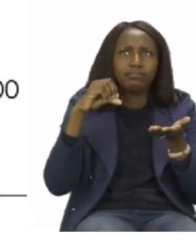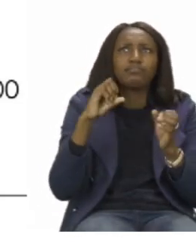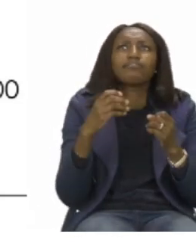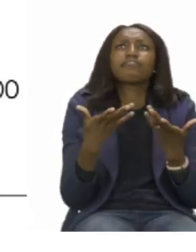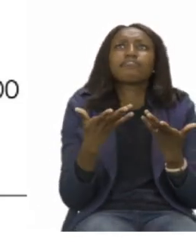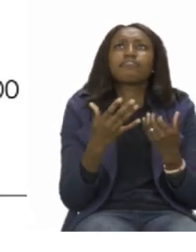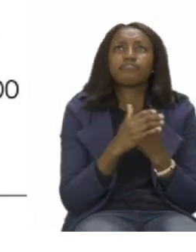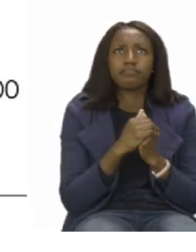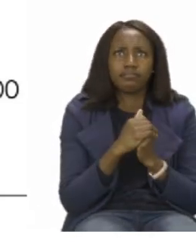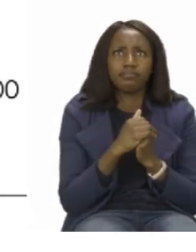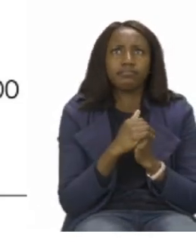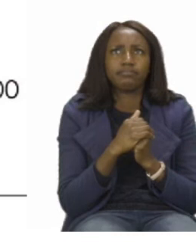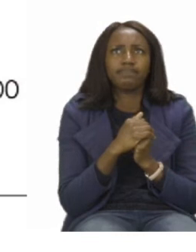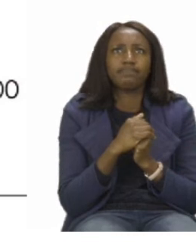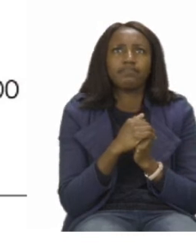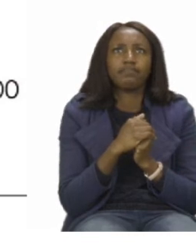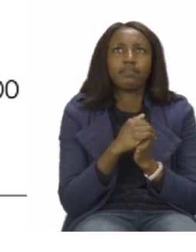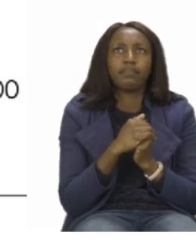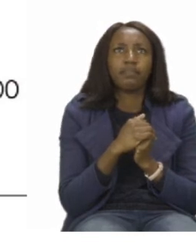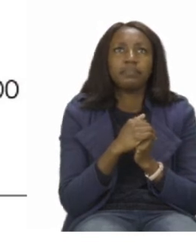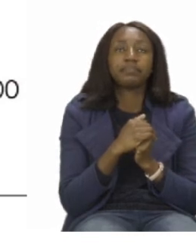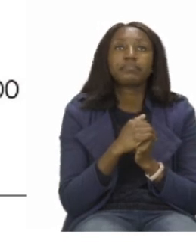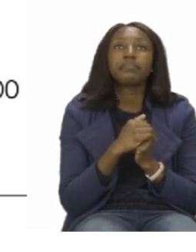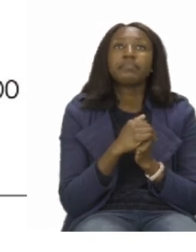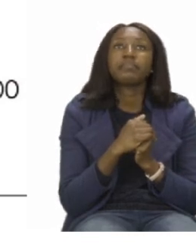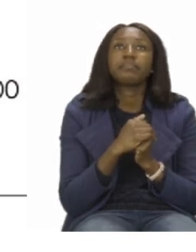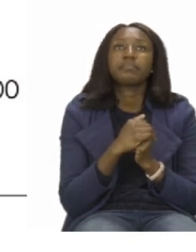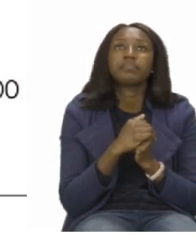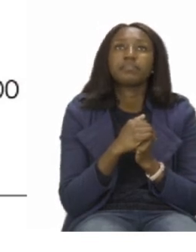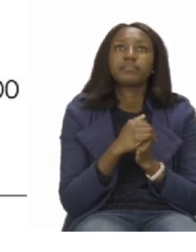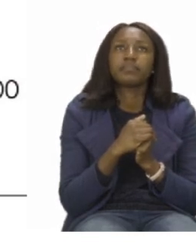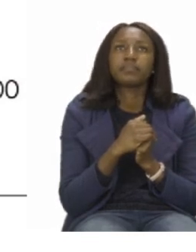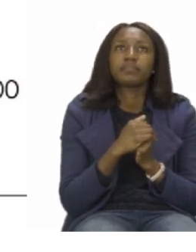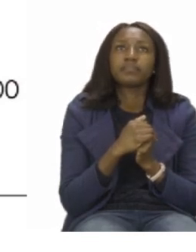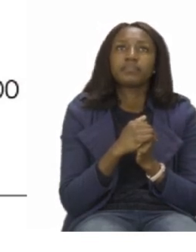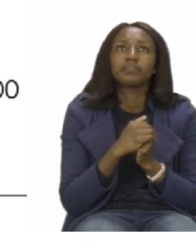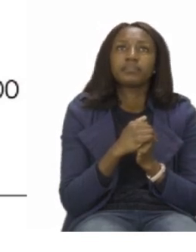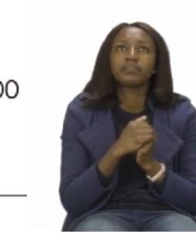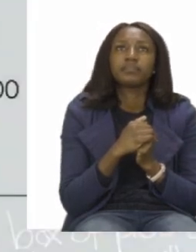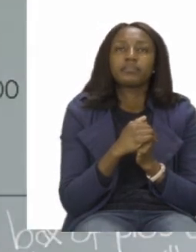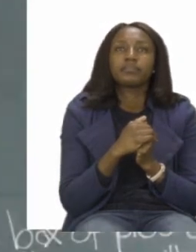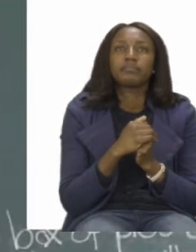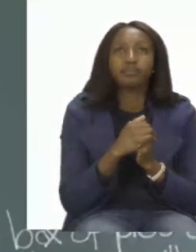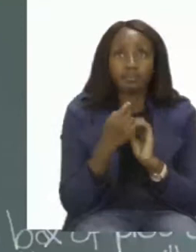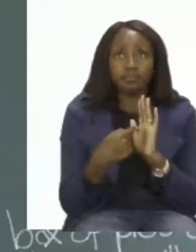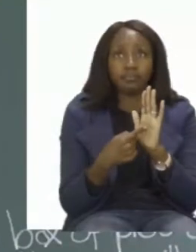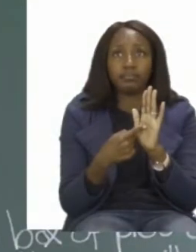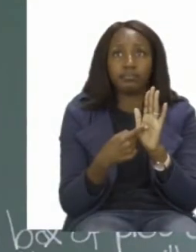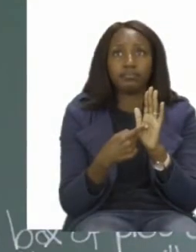change she must get if, number one, I have also done for